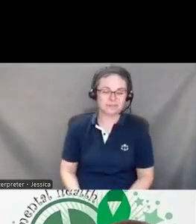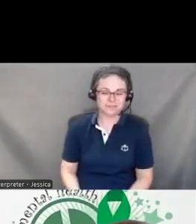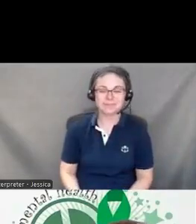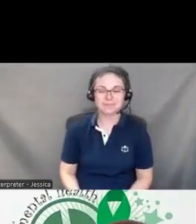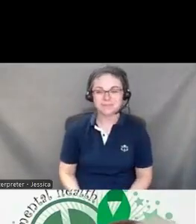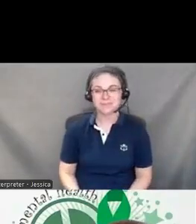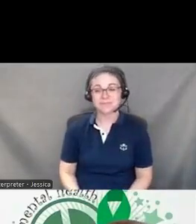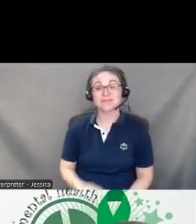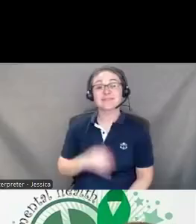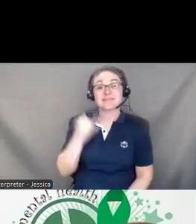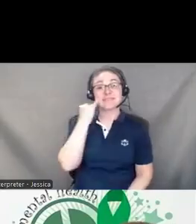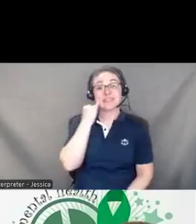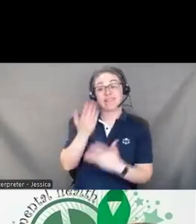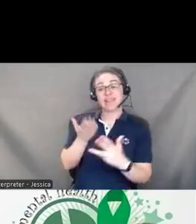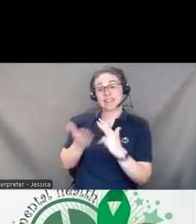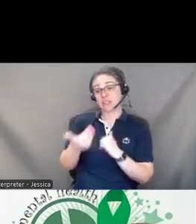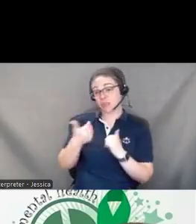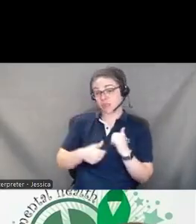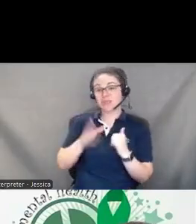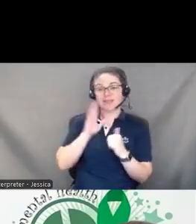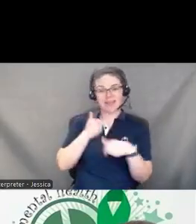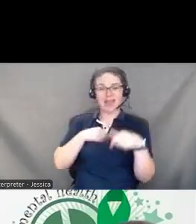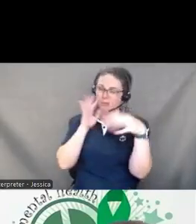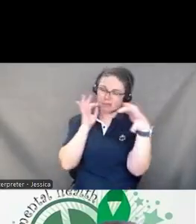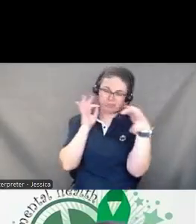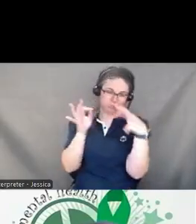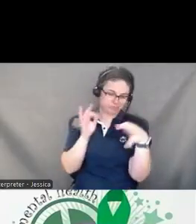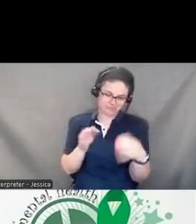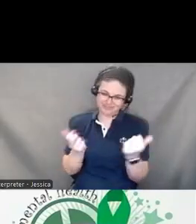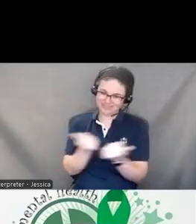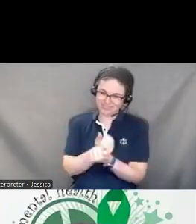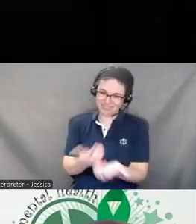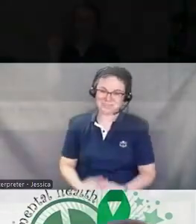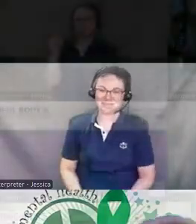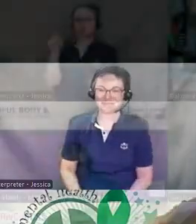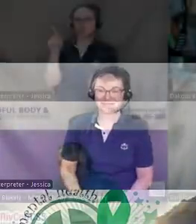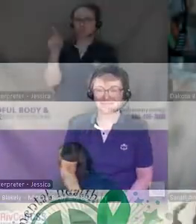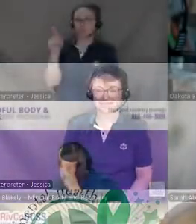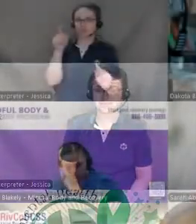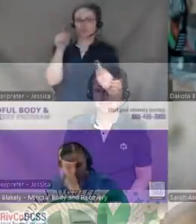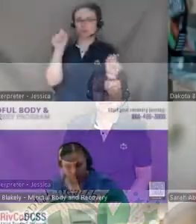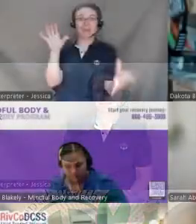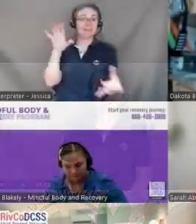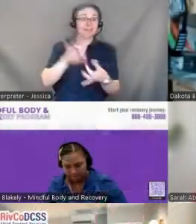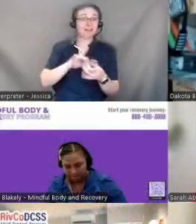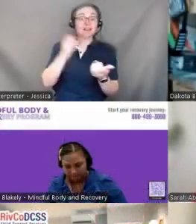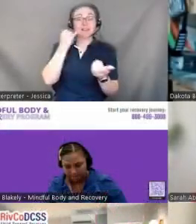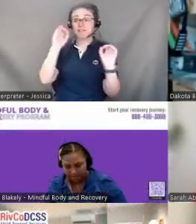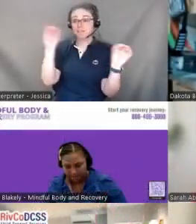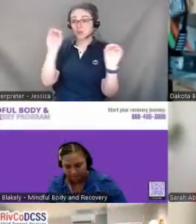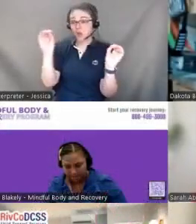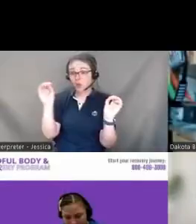And if you come through me, I will walk you through it. Nice. We could all use a mentor. If there are no